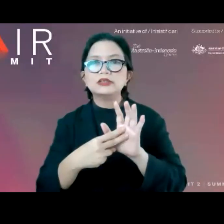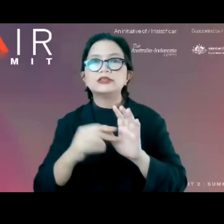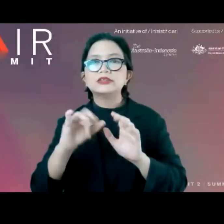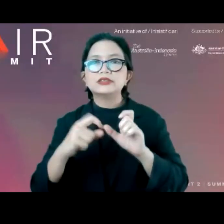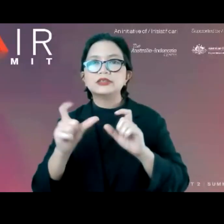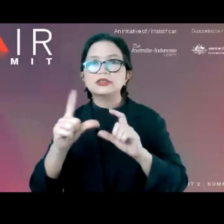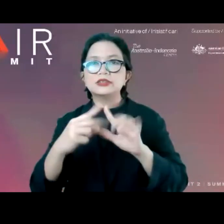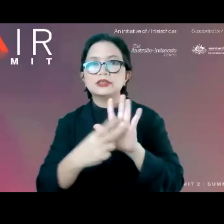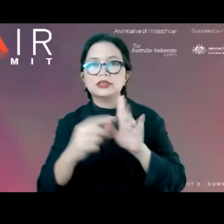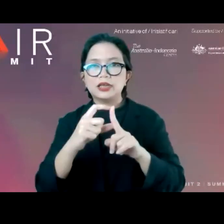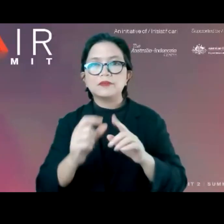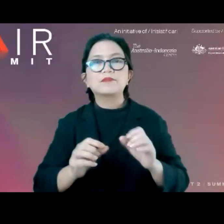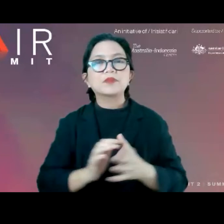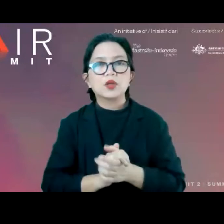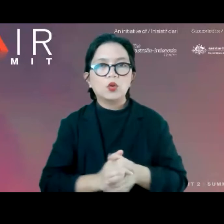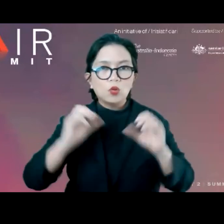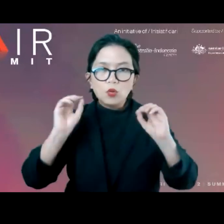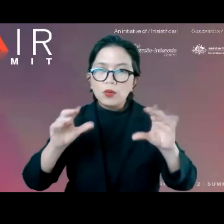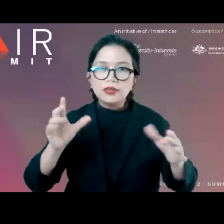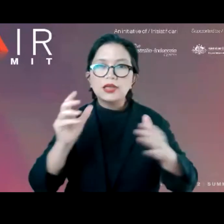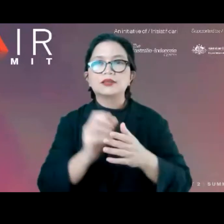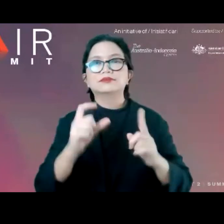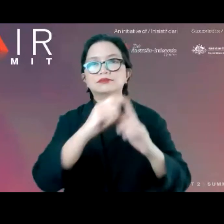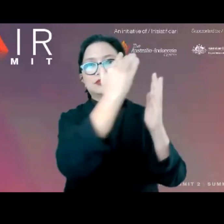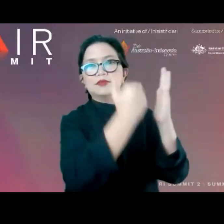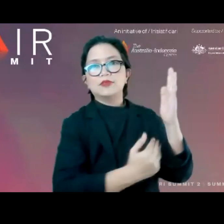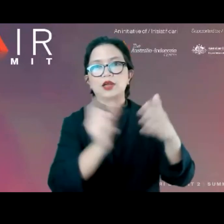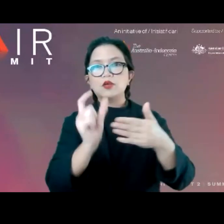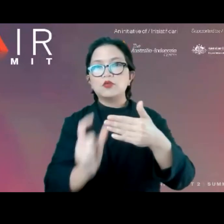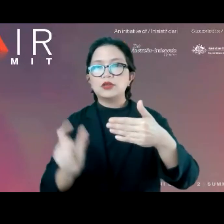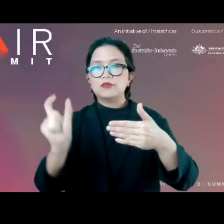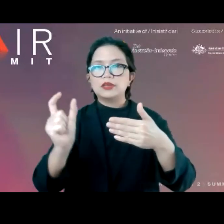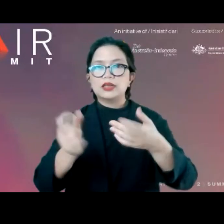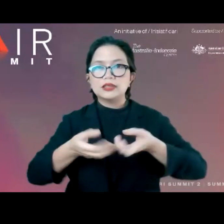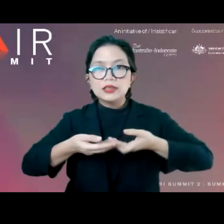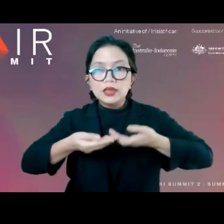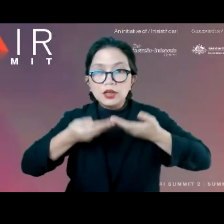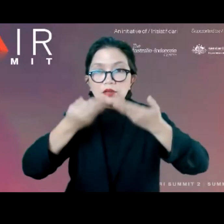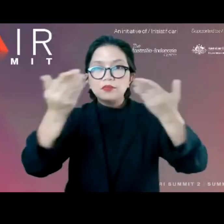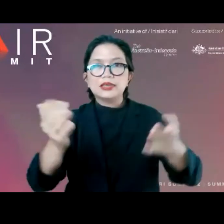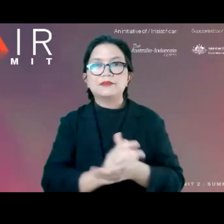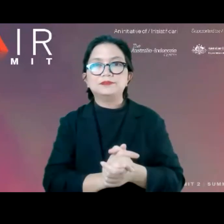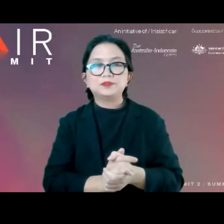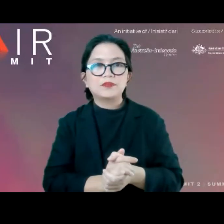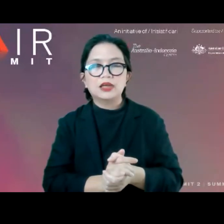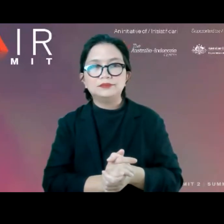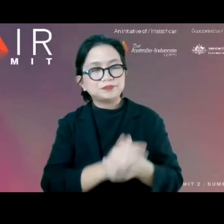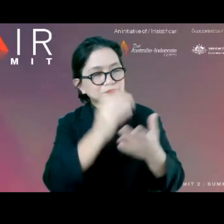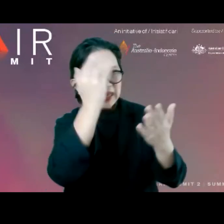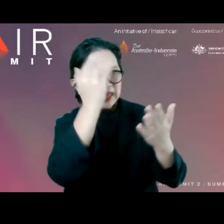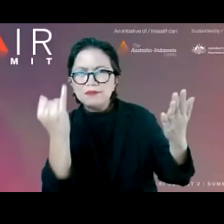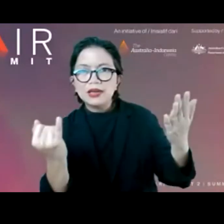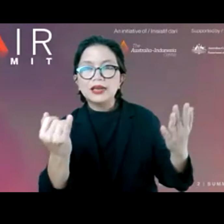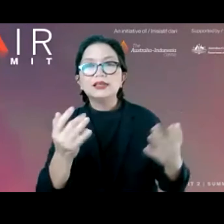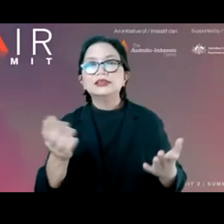you some idea of the collaborative work that is done between the two countries. Well, now to bring all that together